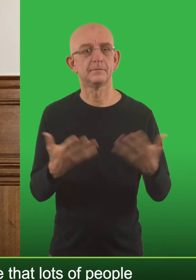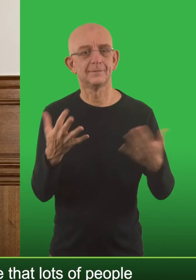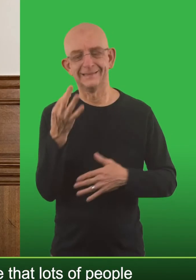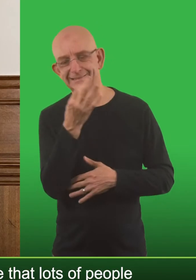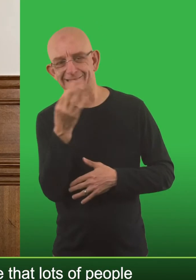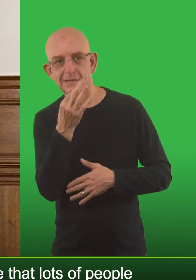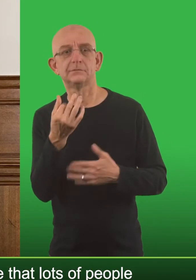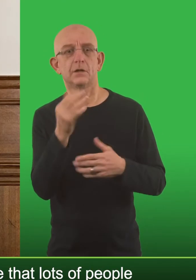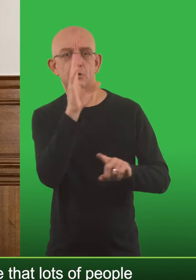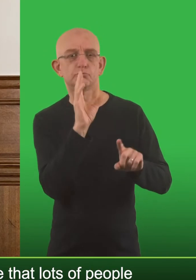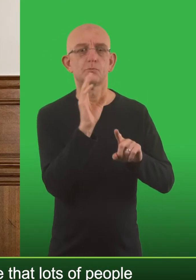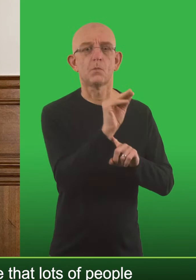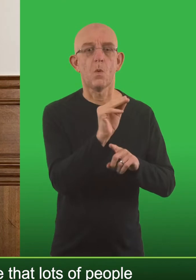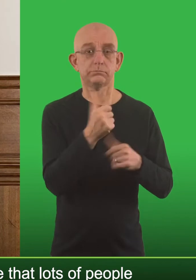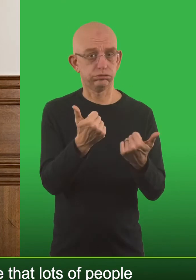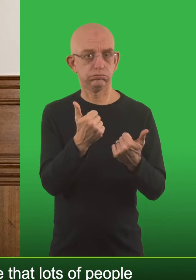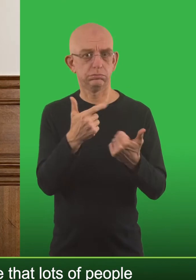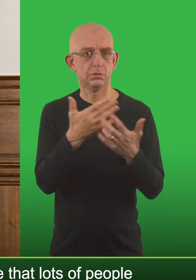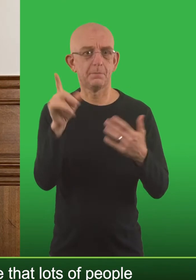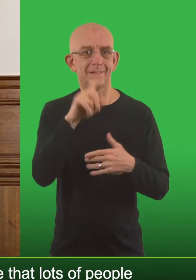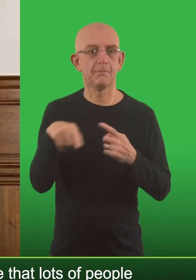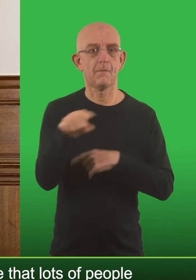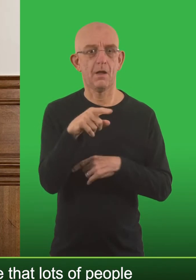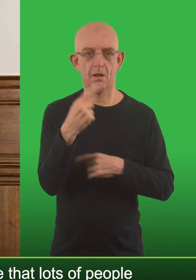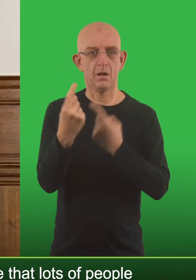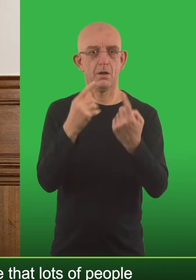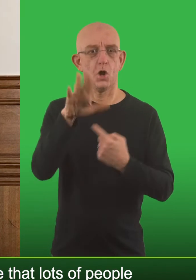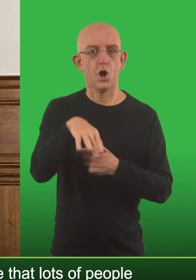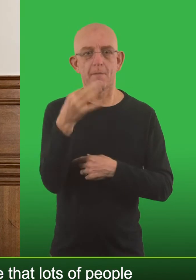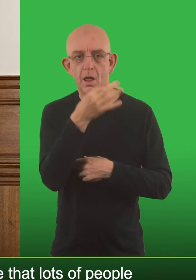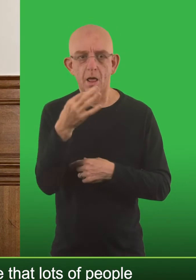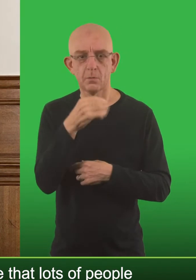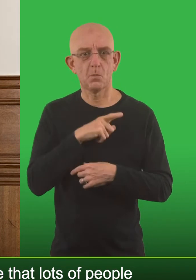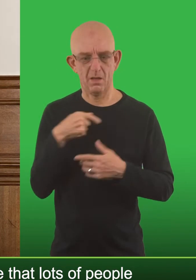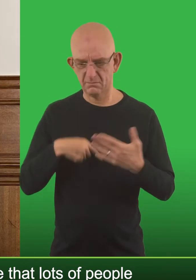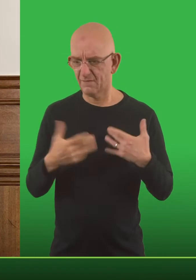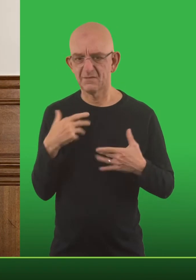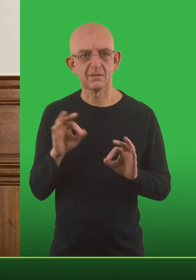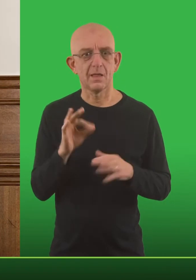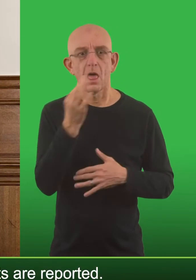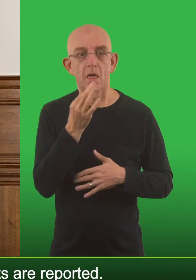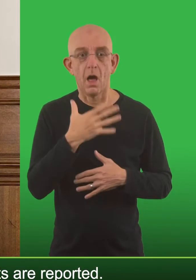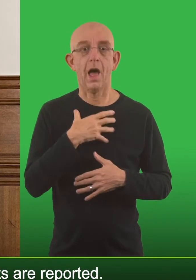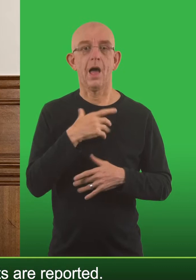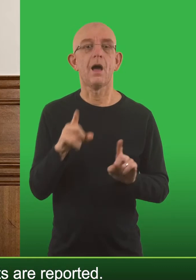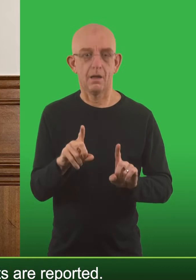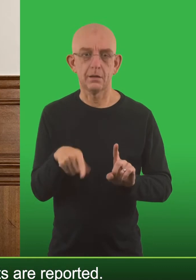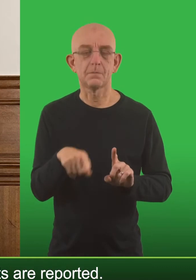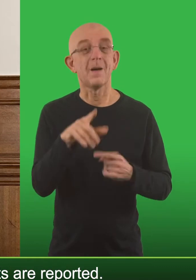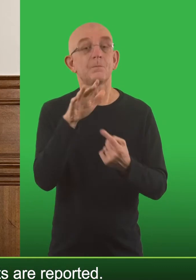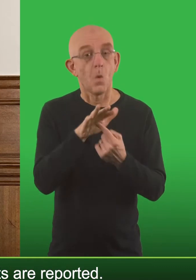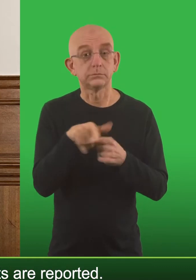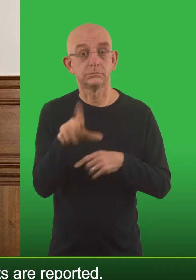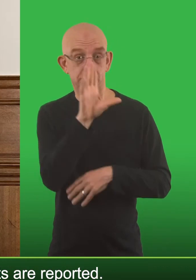So on reporting tests, it's great to see that lots of people are using lateral flow device tests for asymptomatic testing. However, it's critical